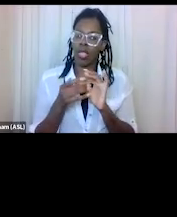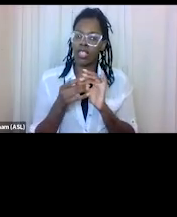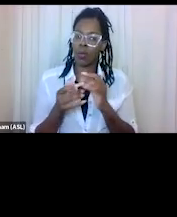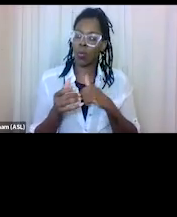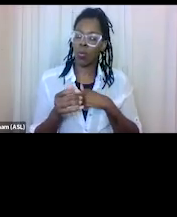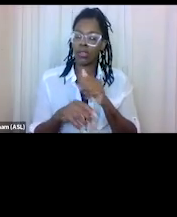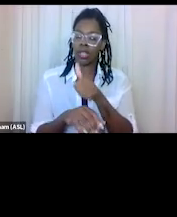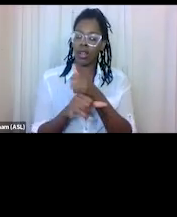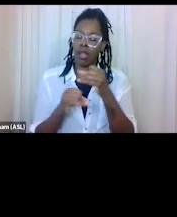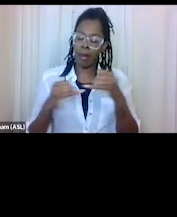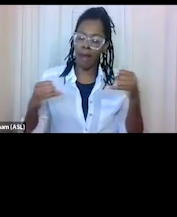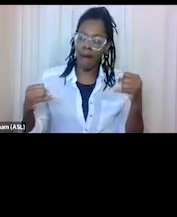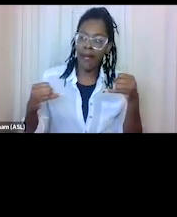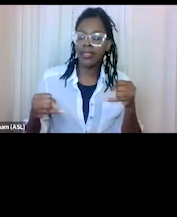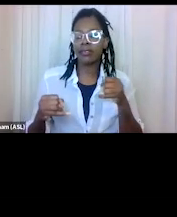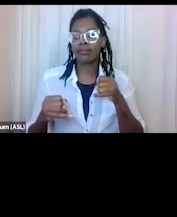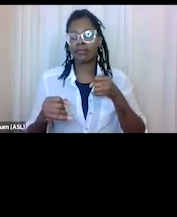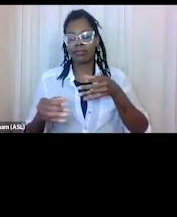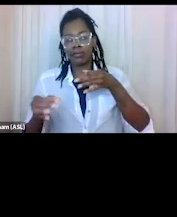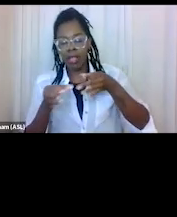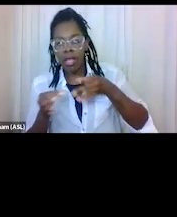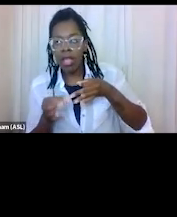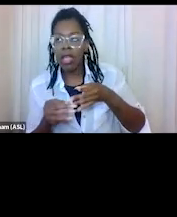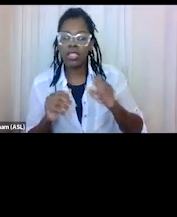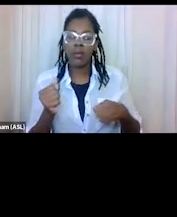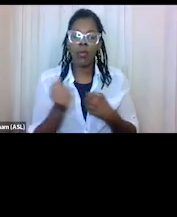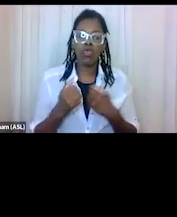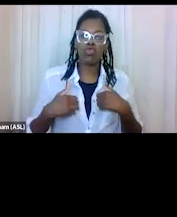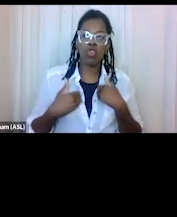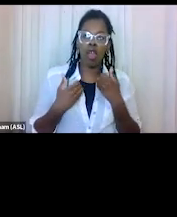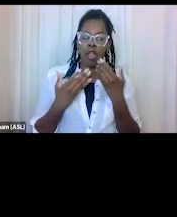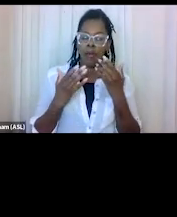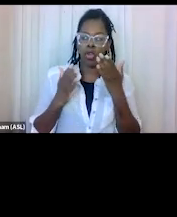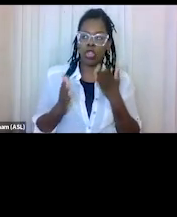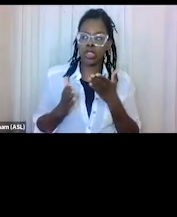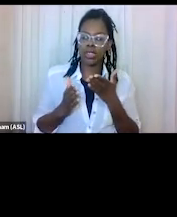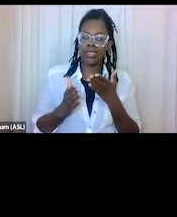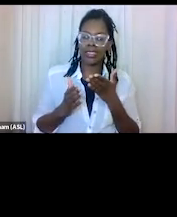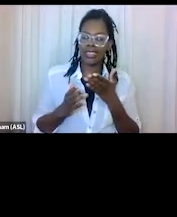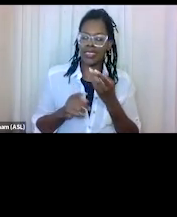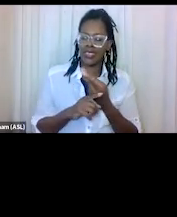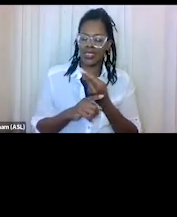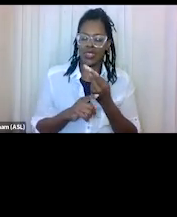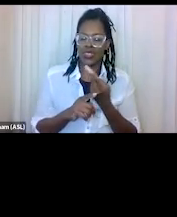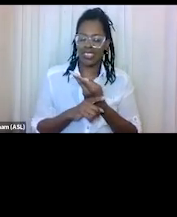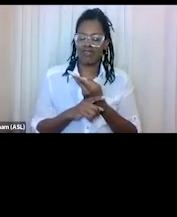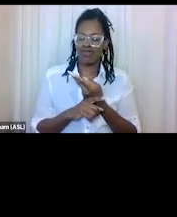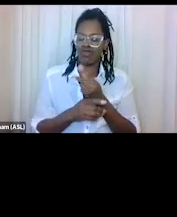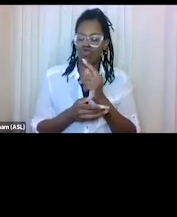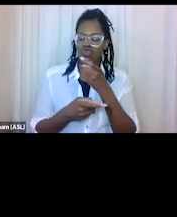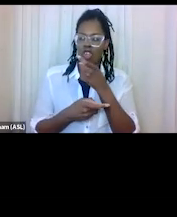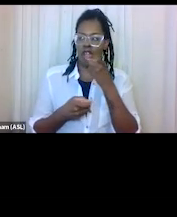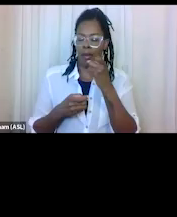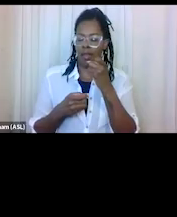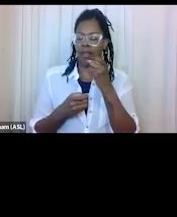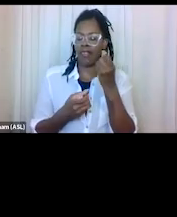the boundaries, we can explain things differently, we can support a young person in a way that's trauma informed to hopefully show a different